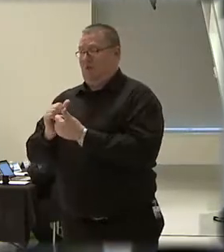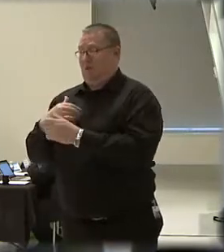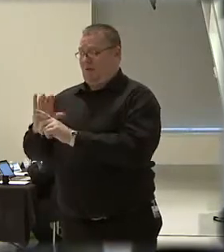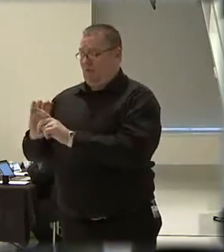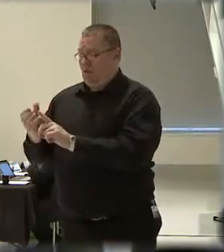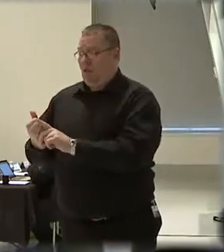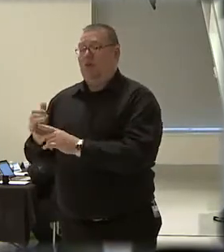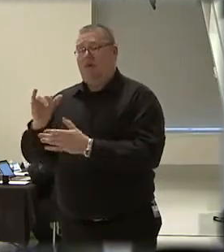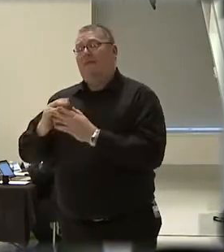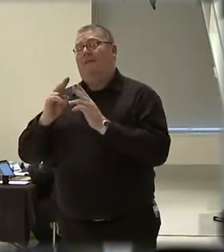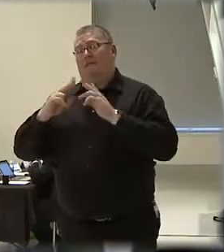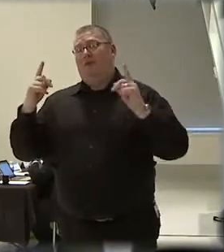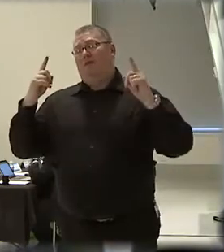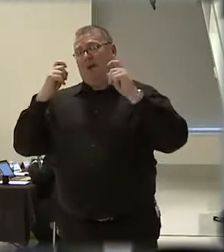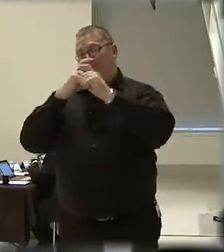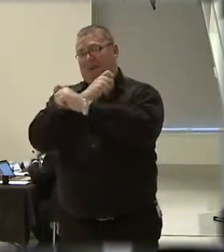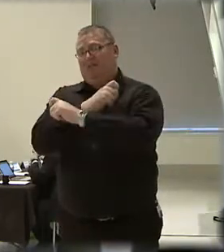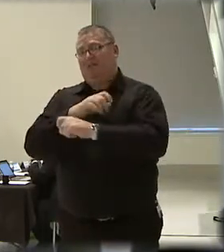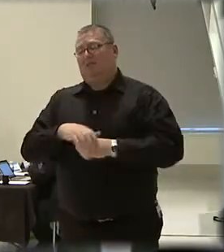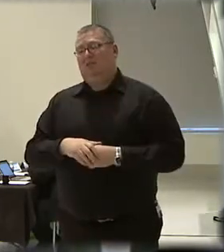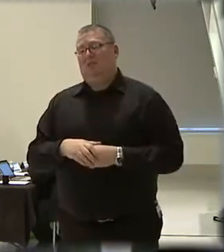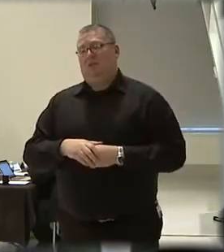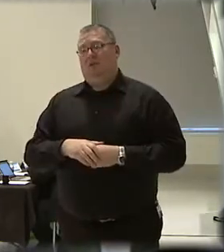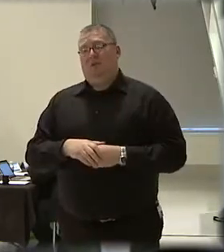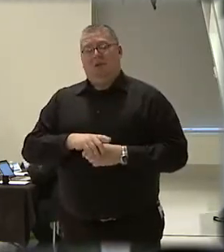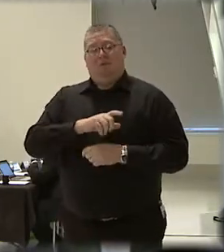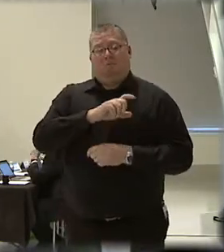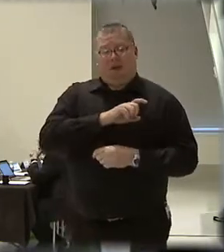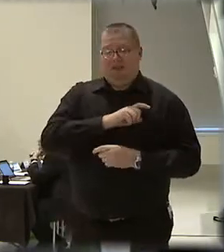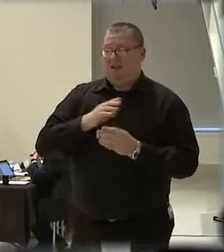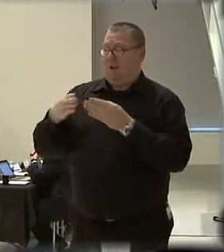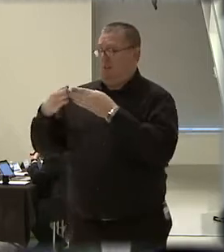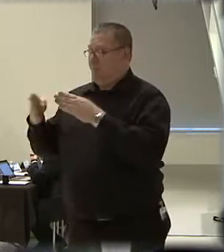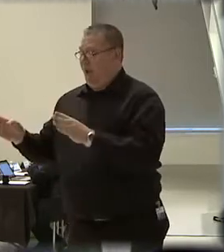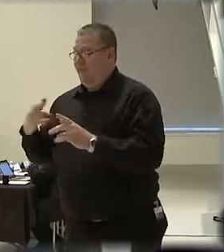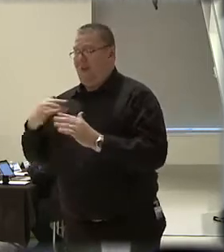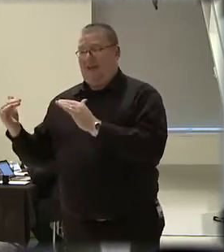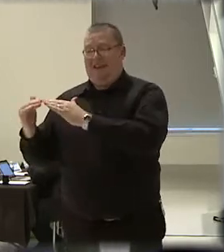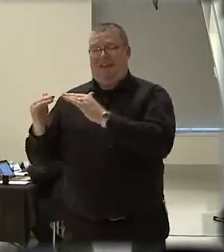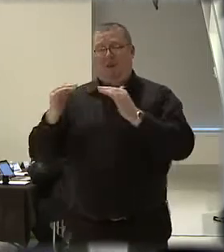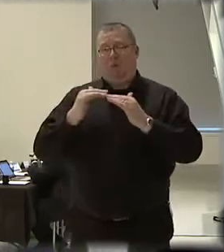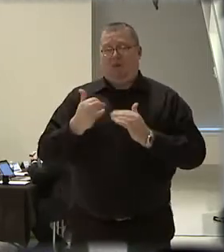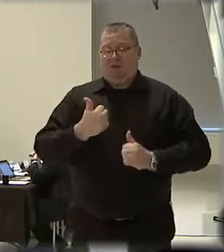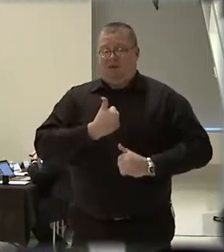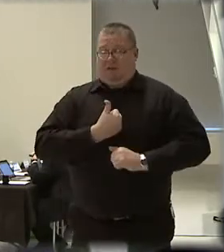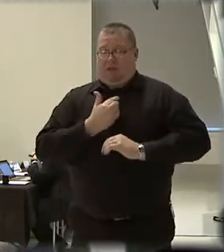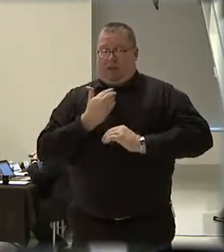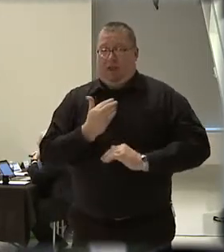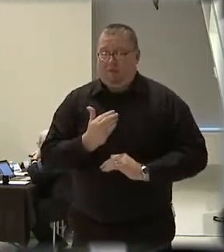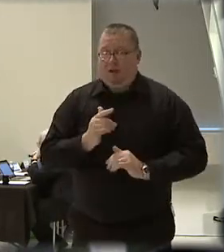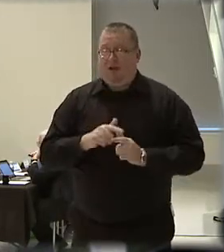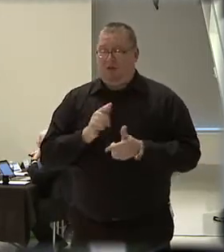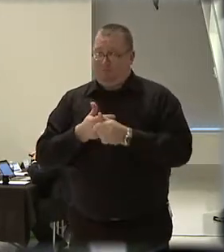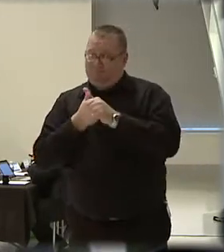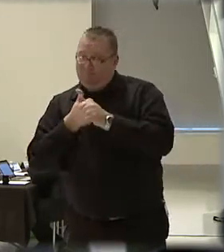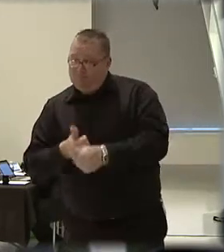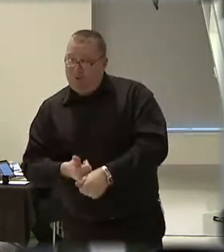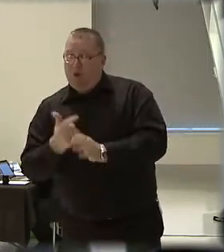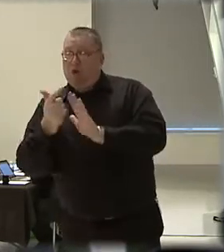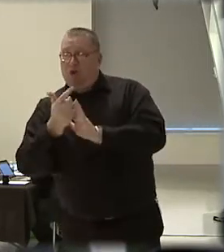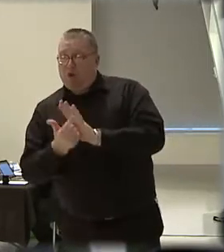is complex. It requires of the police and the public equal measures of restraint and submission to law and lawful